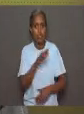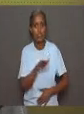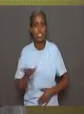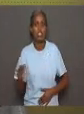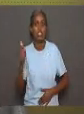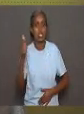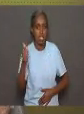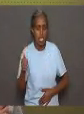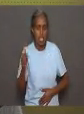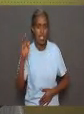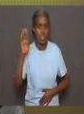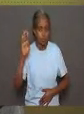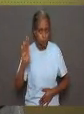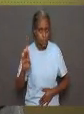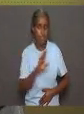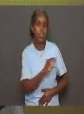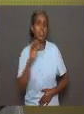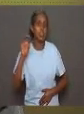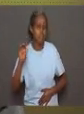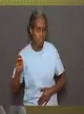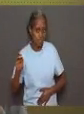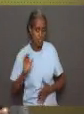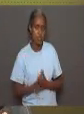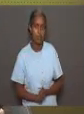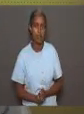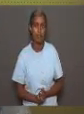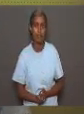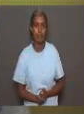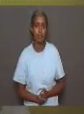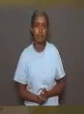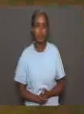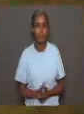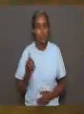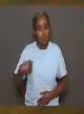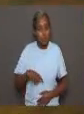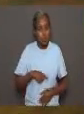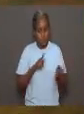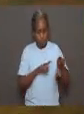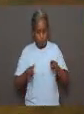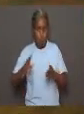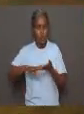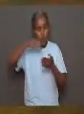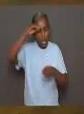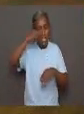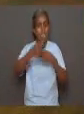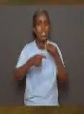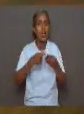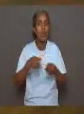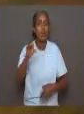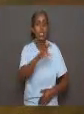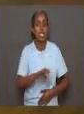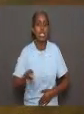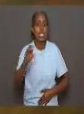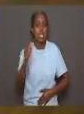the letters A, B, and C. We also learned